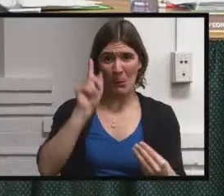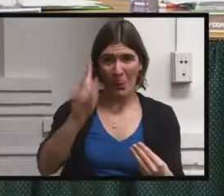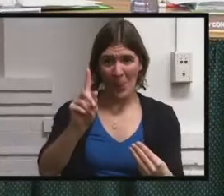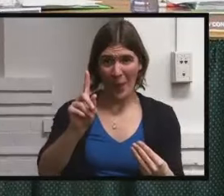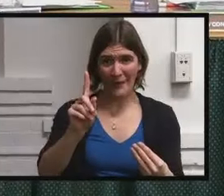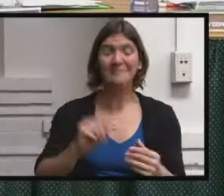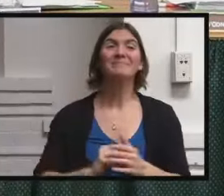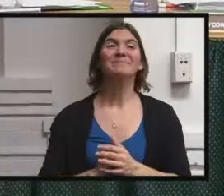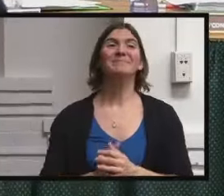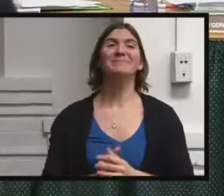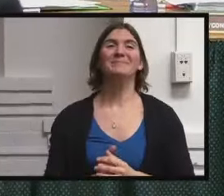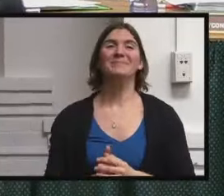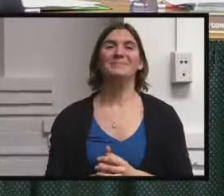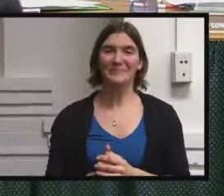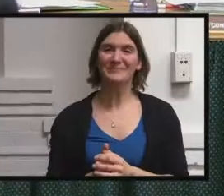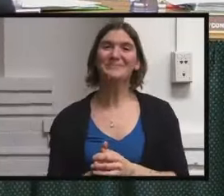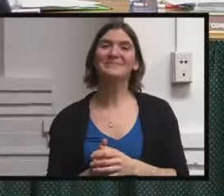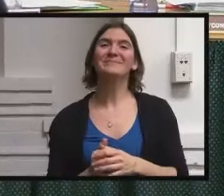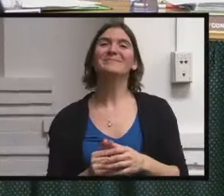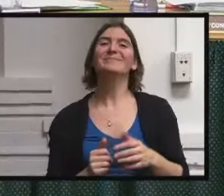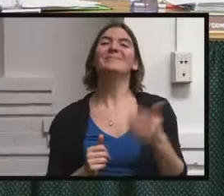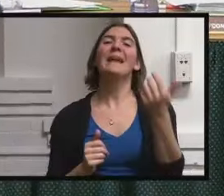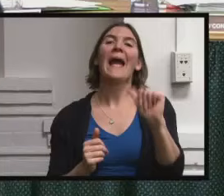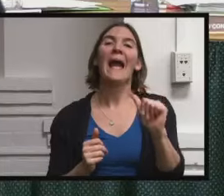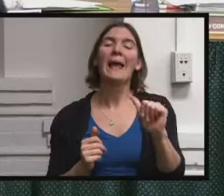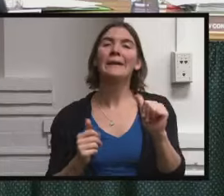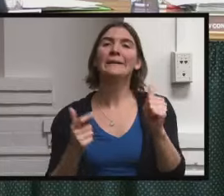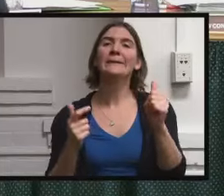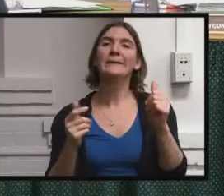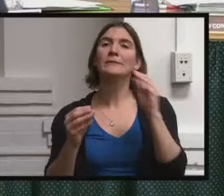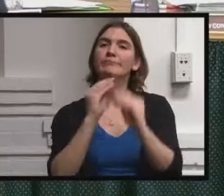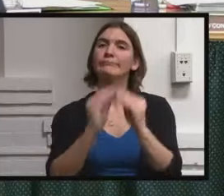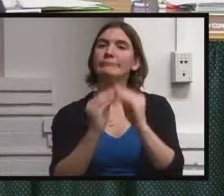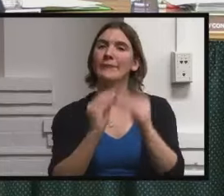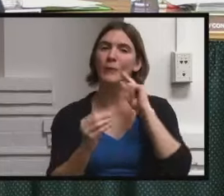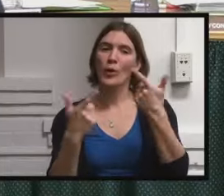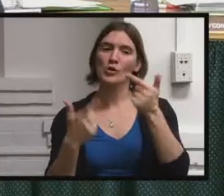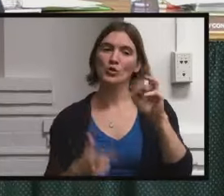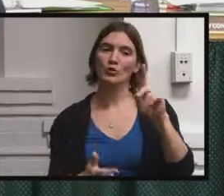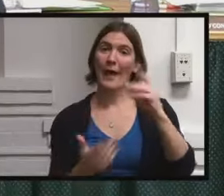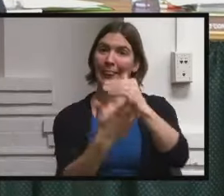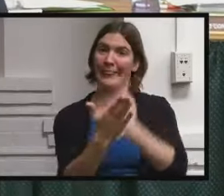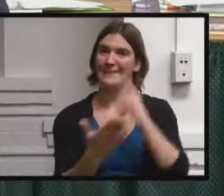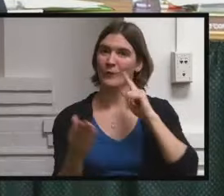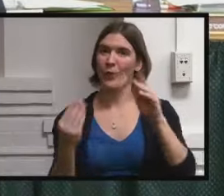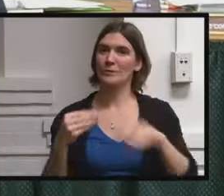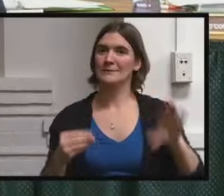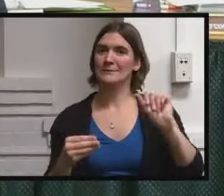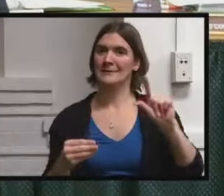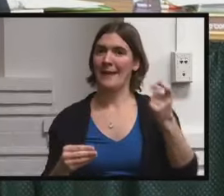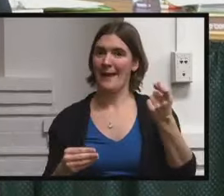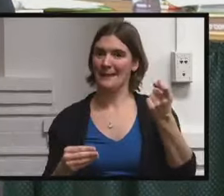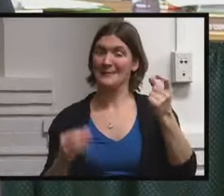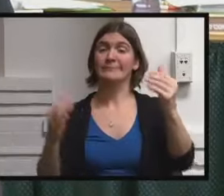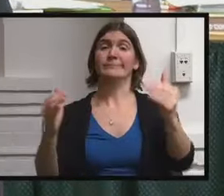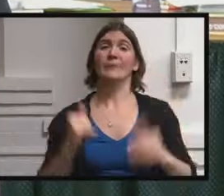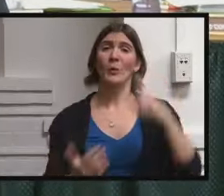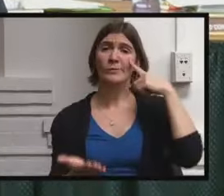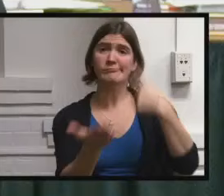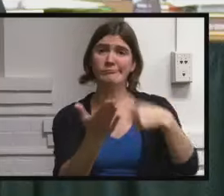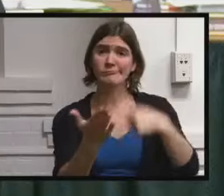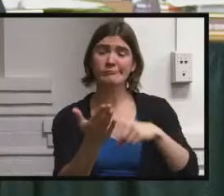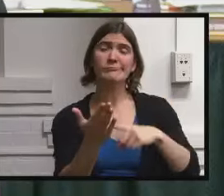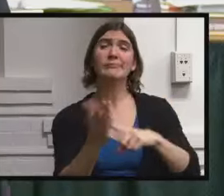which was here a moment ago, errors and omissions to the grand list, several solid waste matters, including discussion with Bob Spencer from the